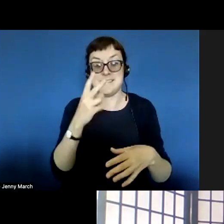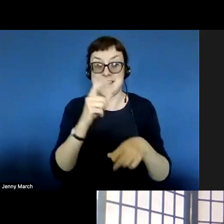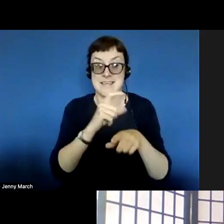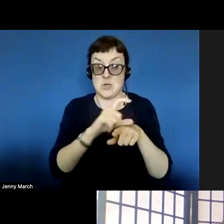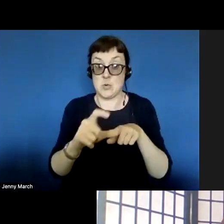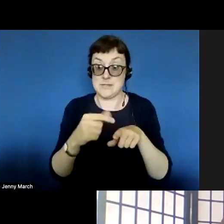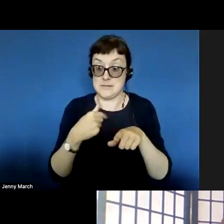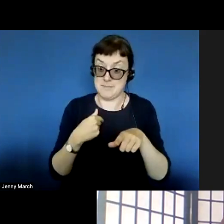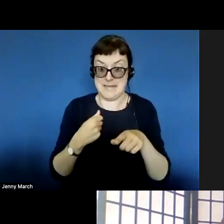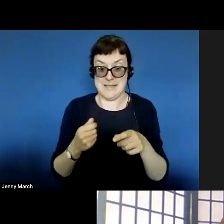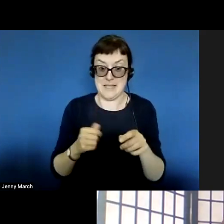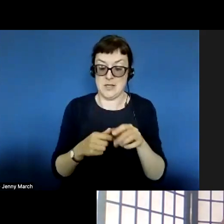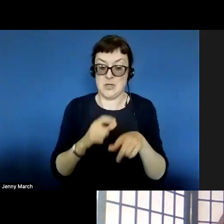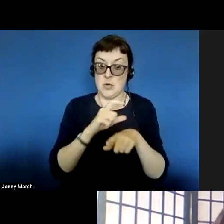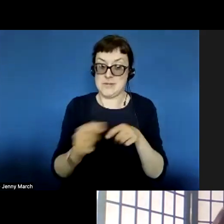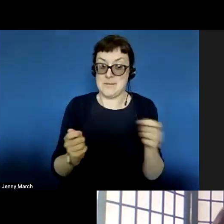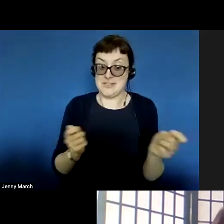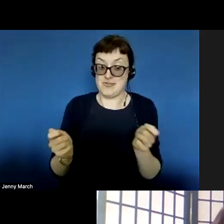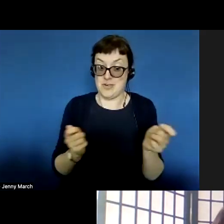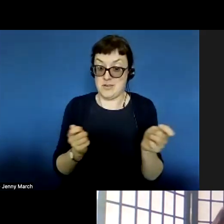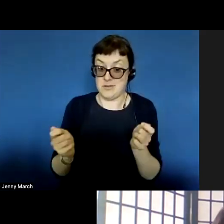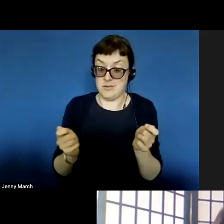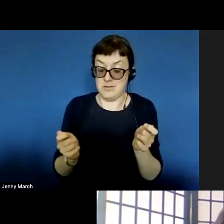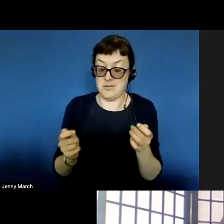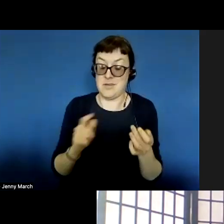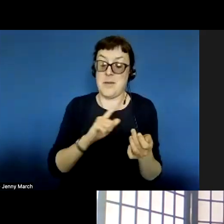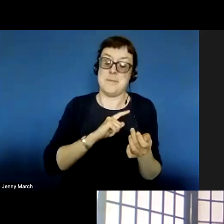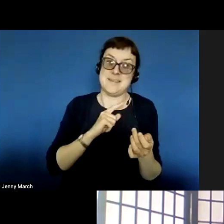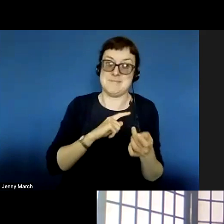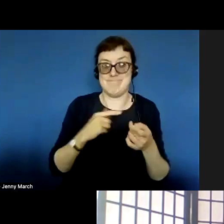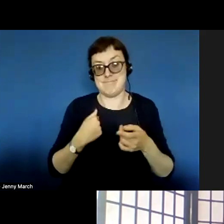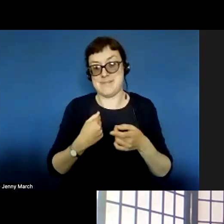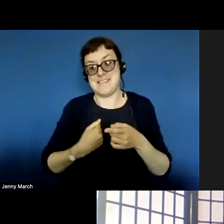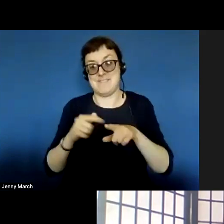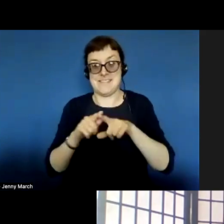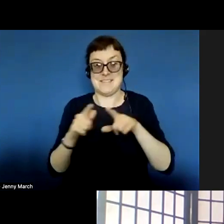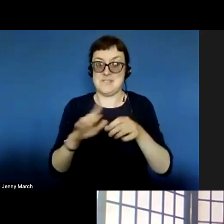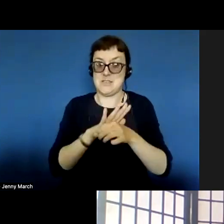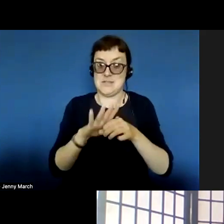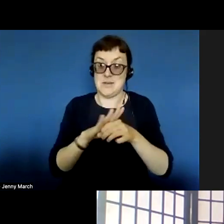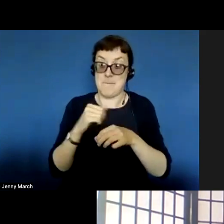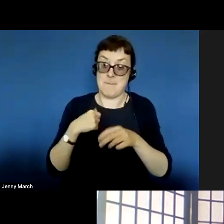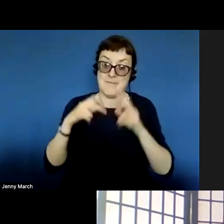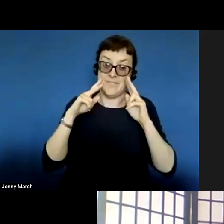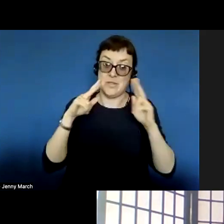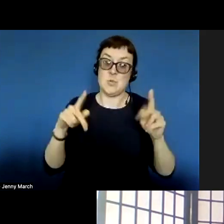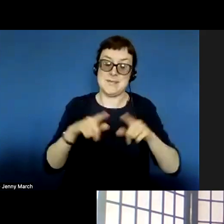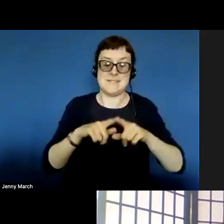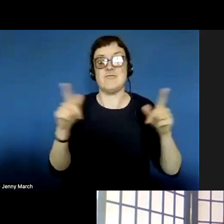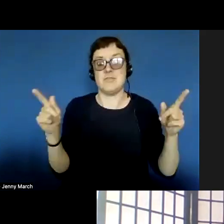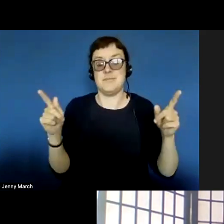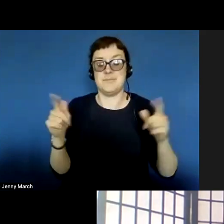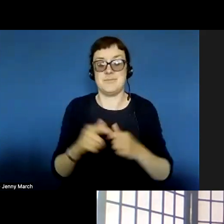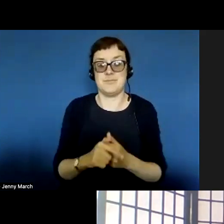course administrator. So because I was in a different situation in that group as well, my perspective on it will have been different